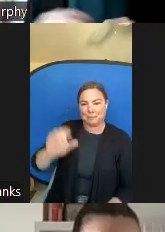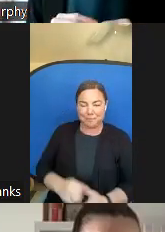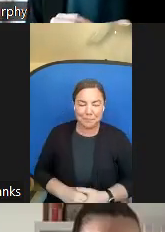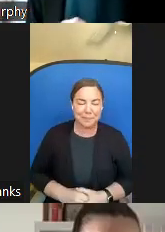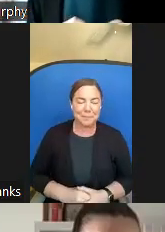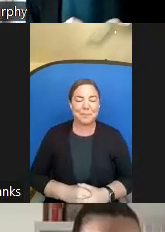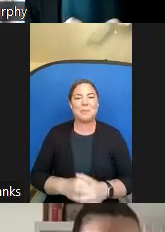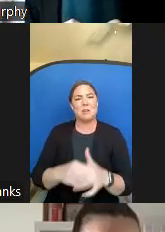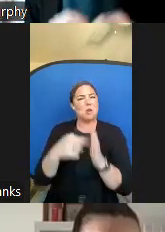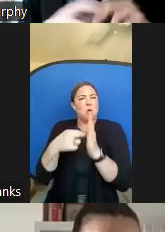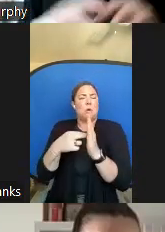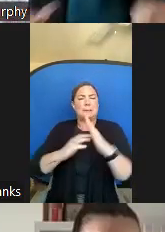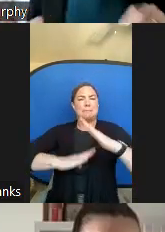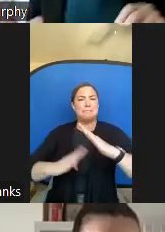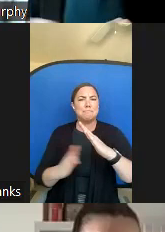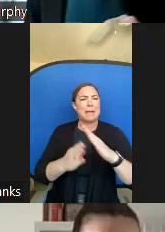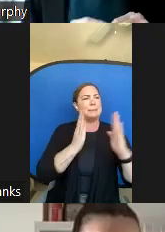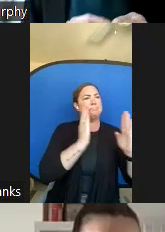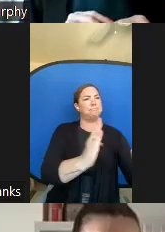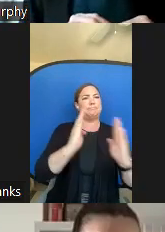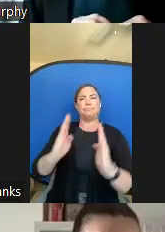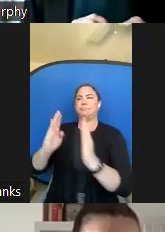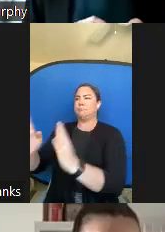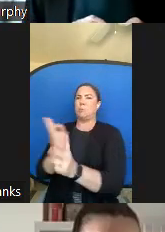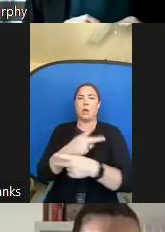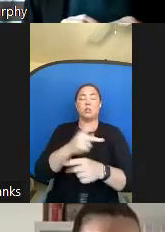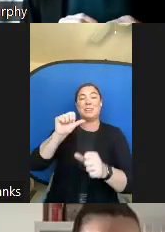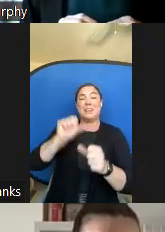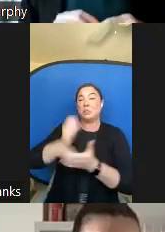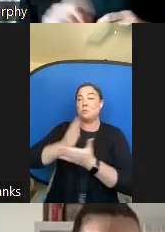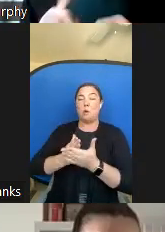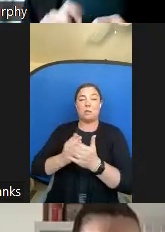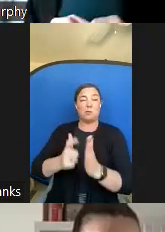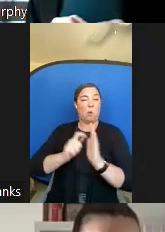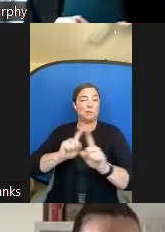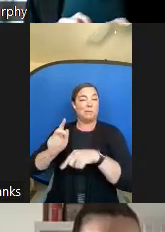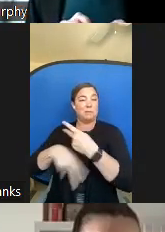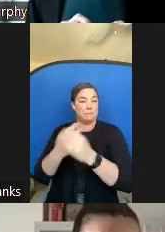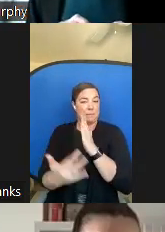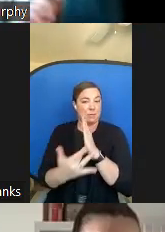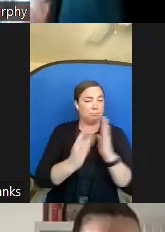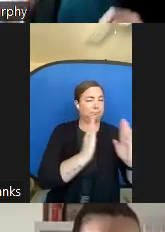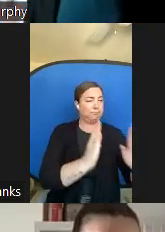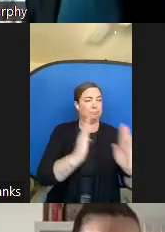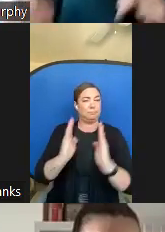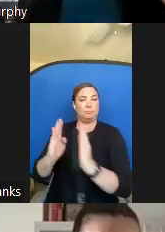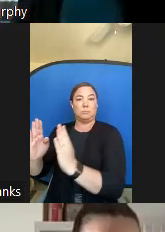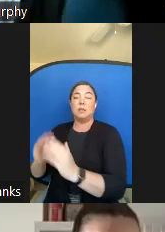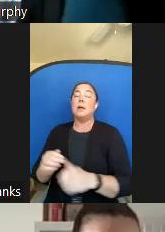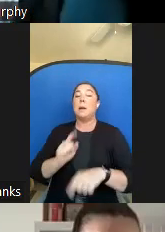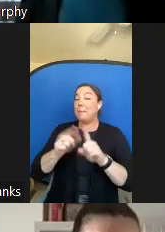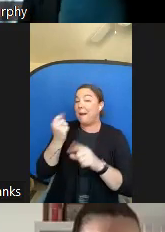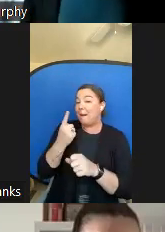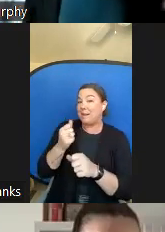very basic sequence of production, and each stage requires different technologies. However, we see many local variations